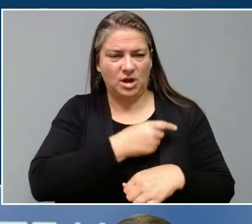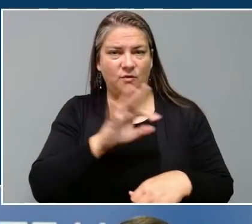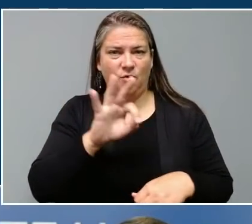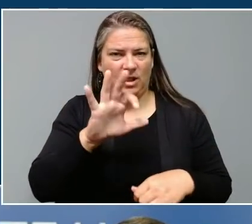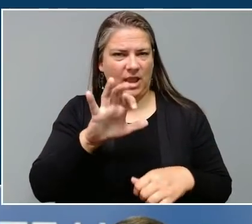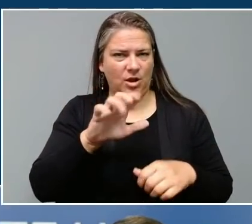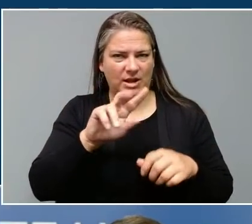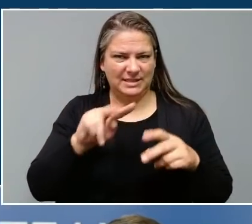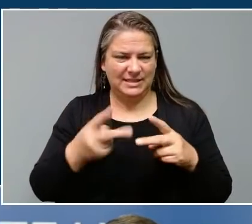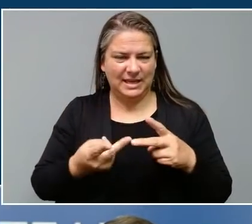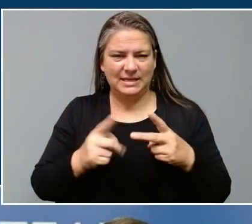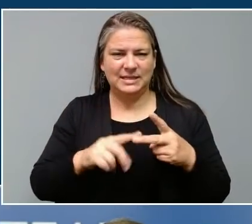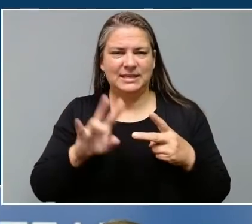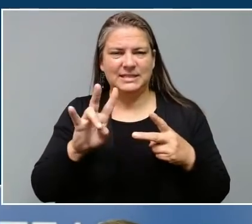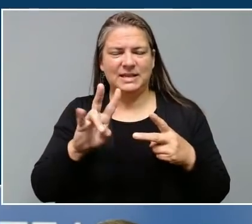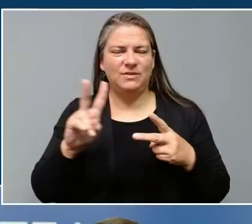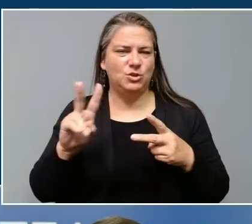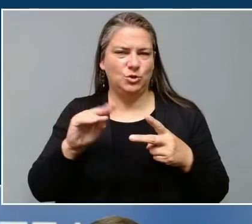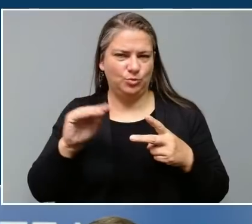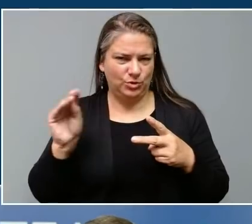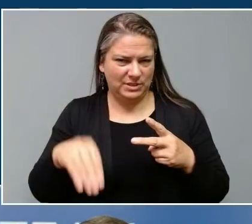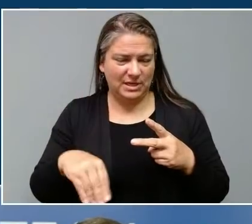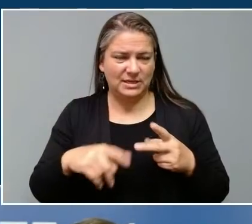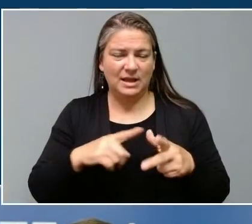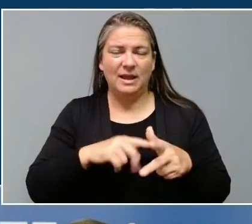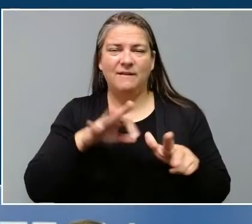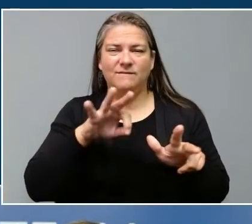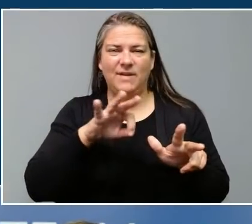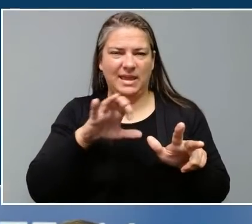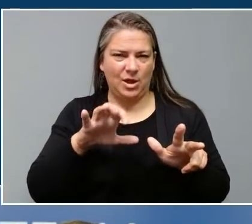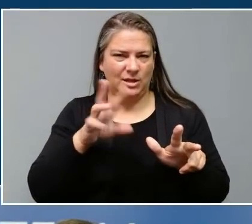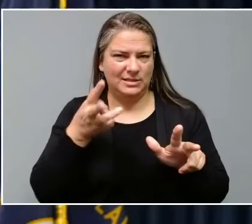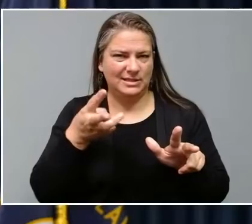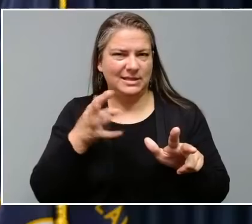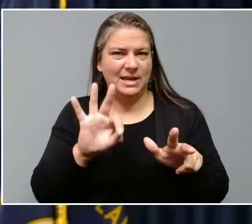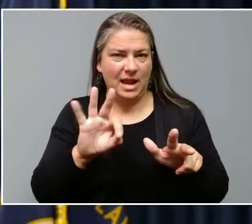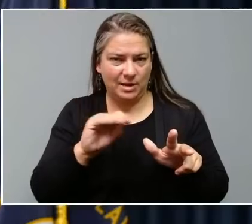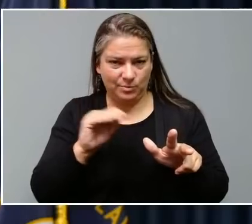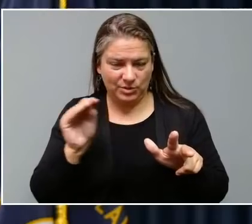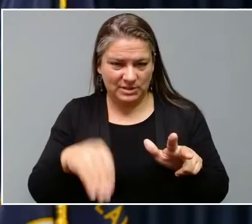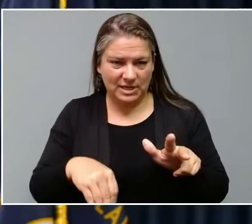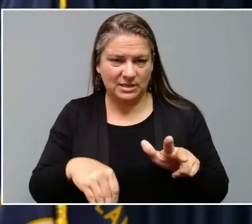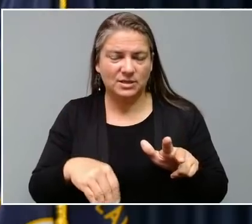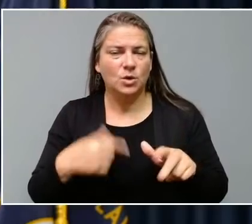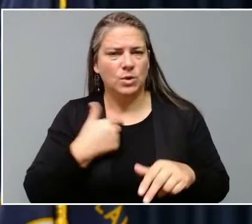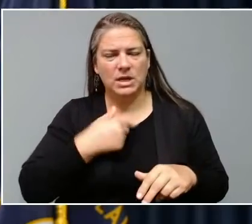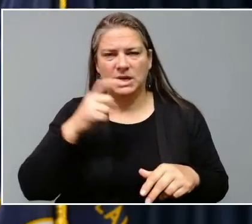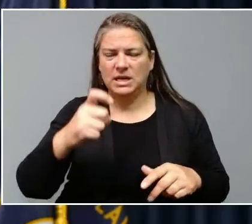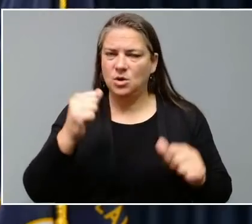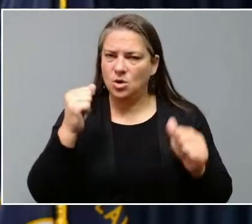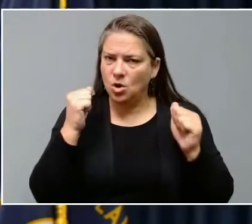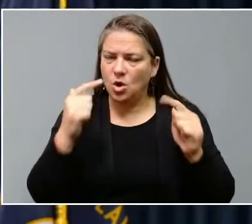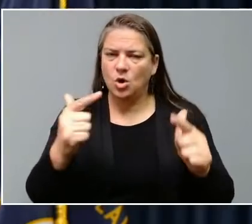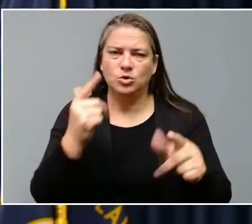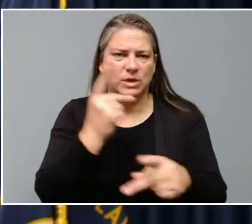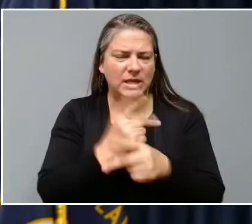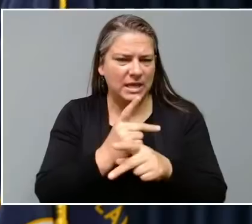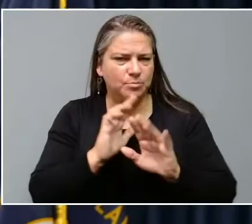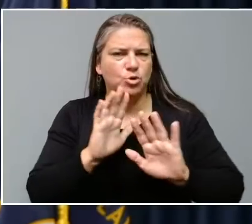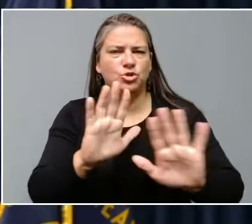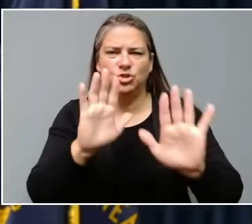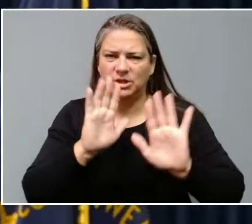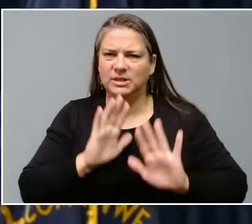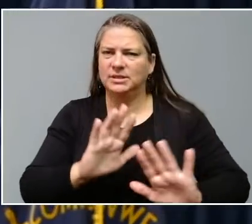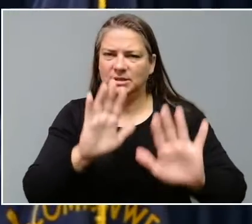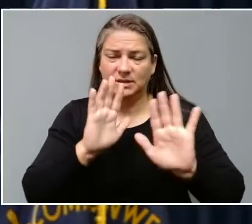at 72%. Fayette County at 69%. And we need everybody to keep pushing. Today, we're